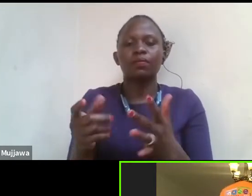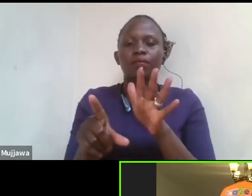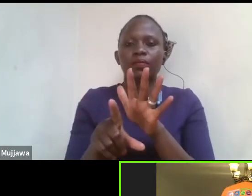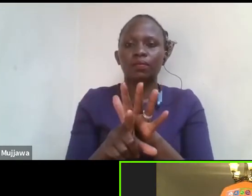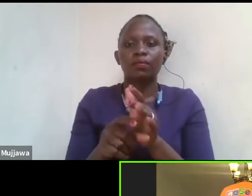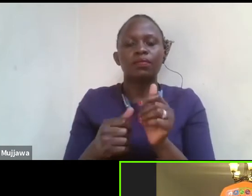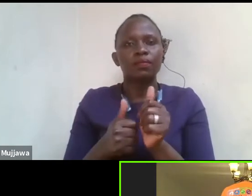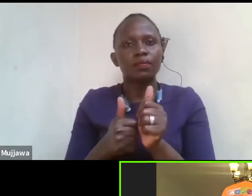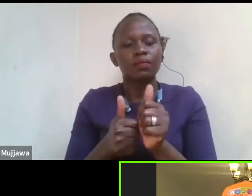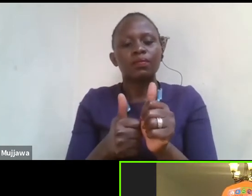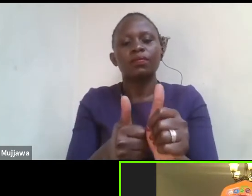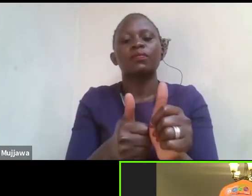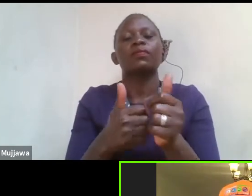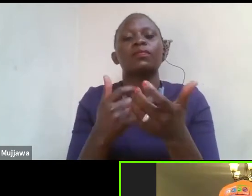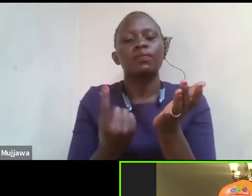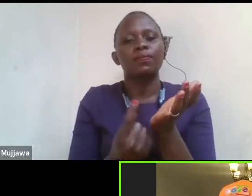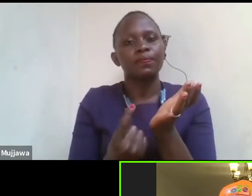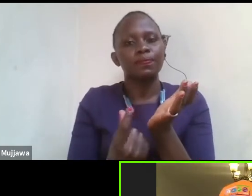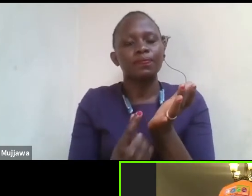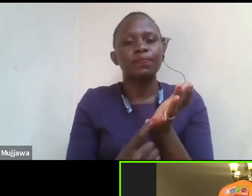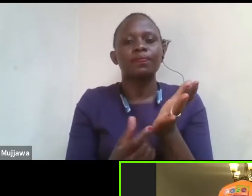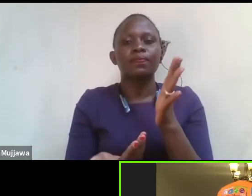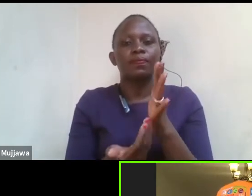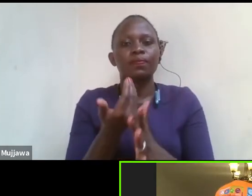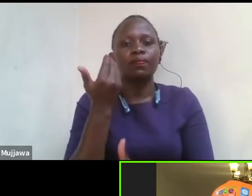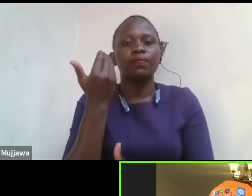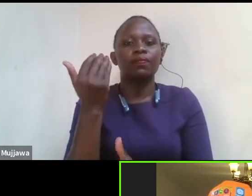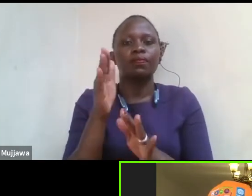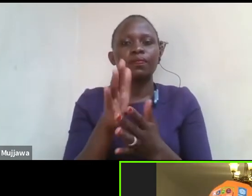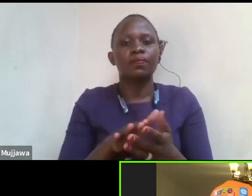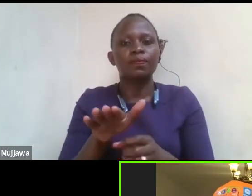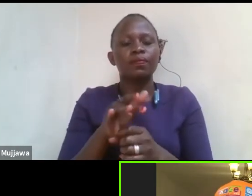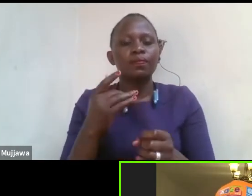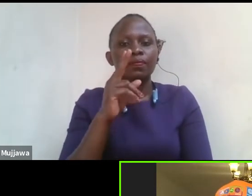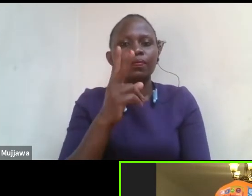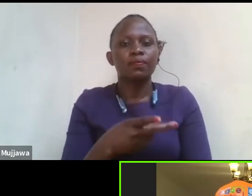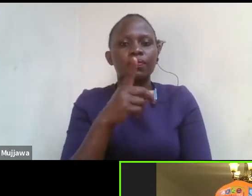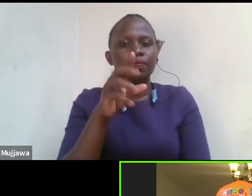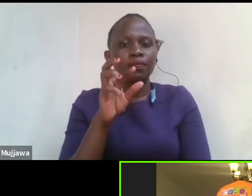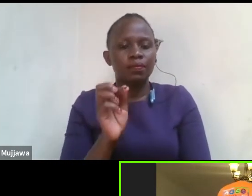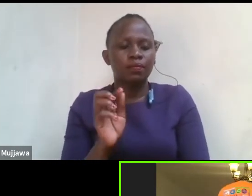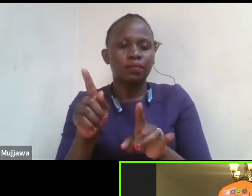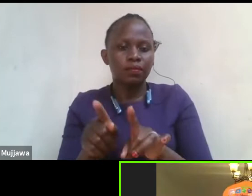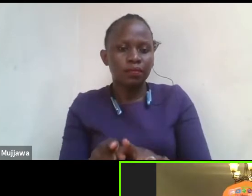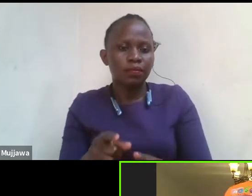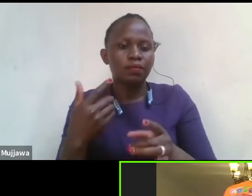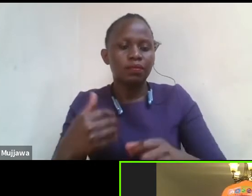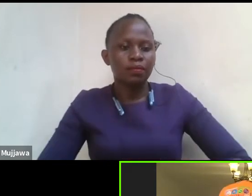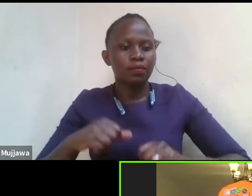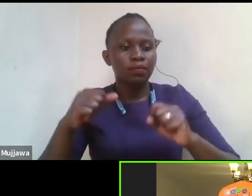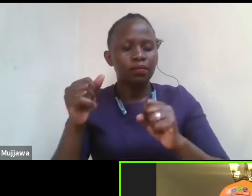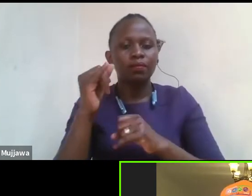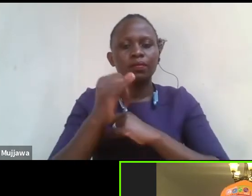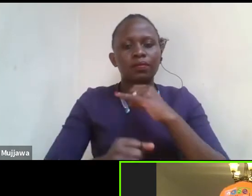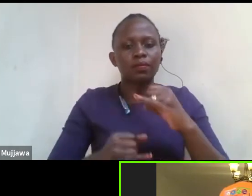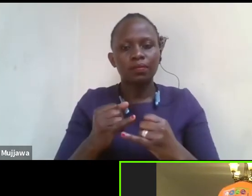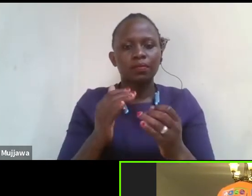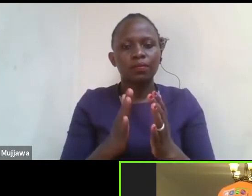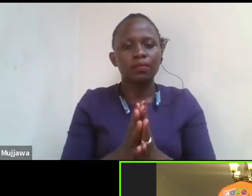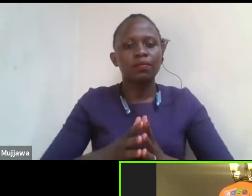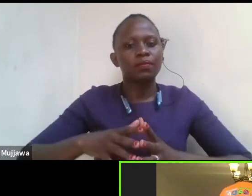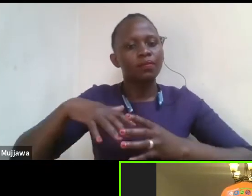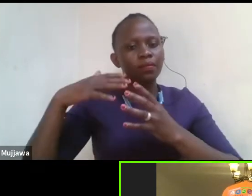the formulation of Uganda's new mining and minerals policies in 2018. He has chaired the International Conference on Great Lakes Region Mineral